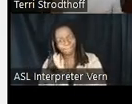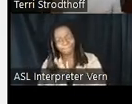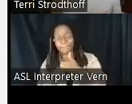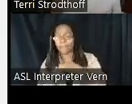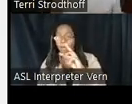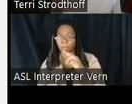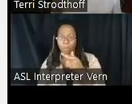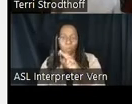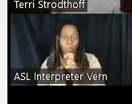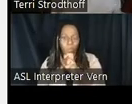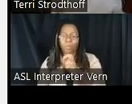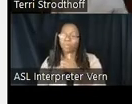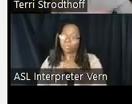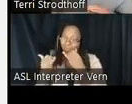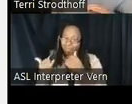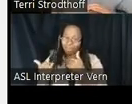understandings of ourselves.